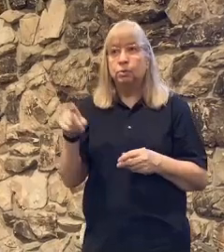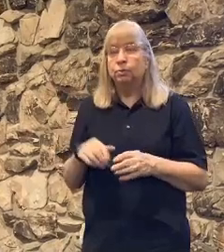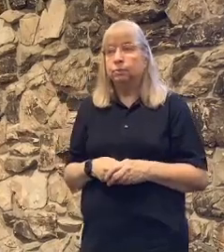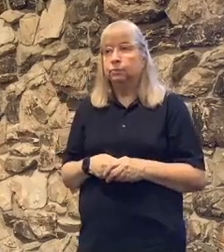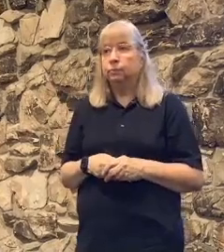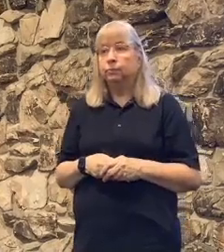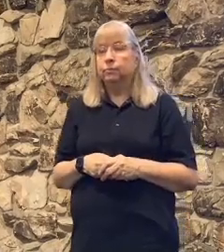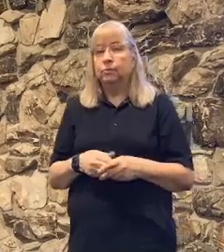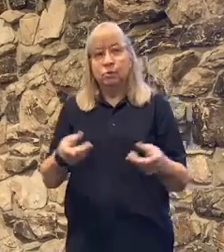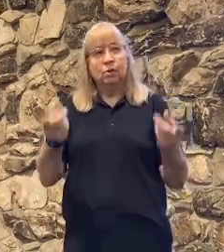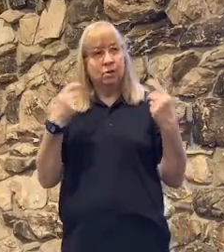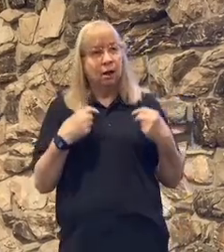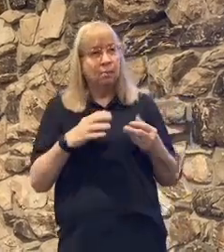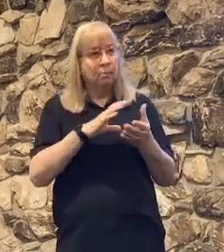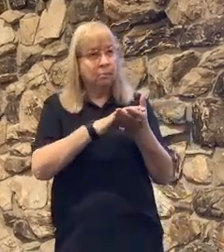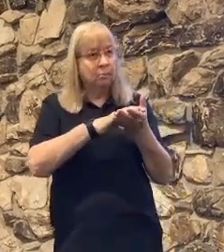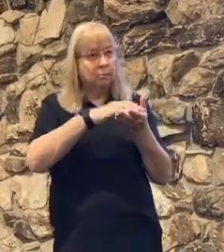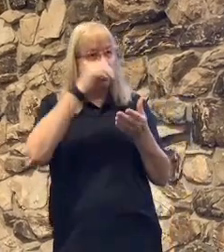So come and learn.